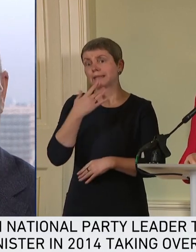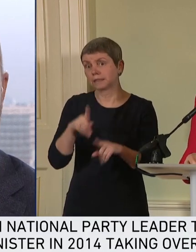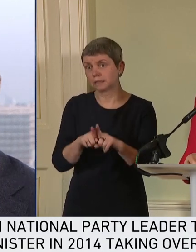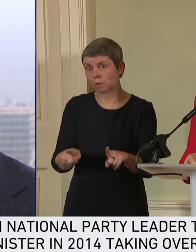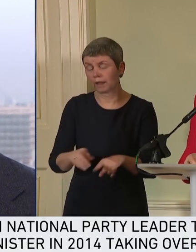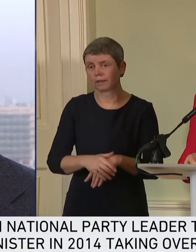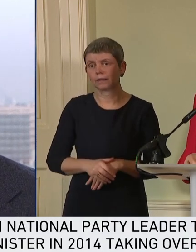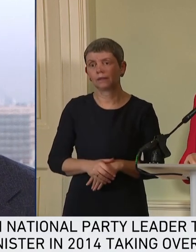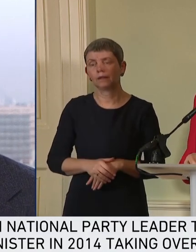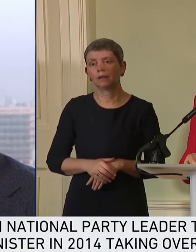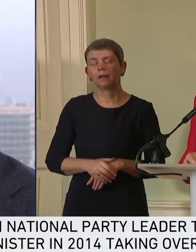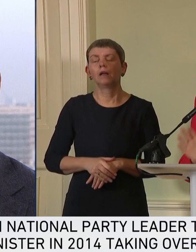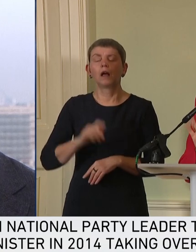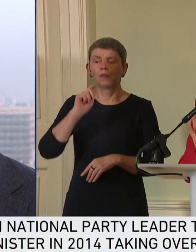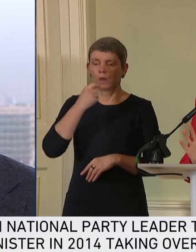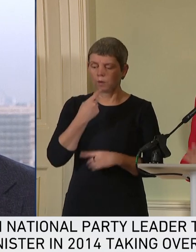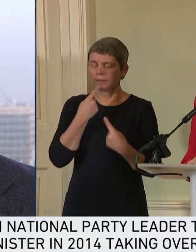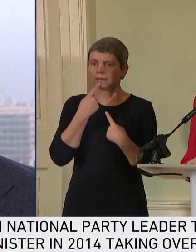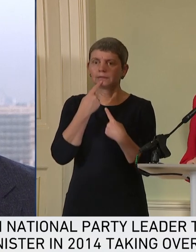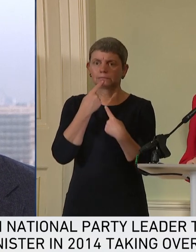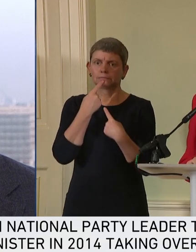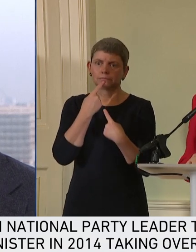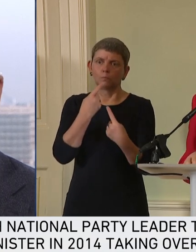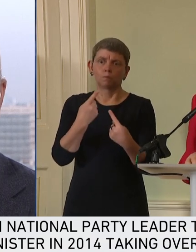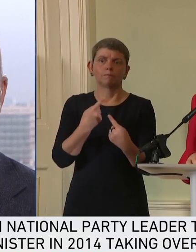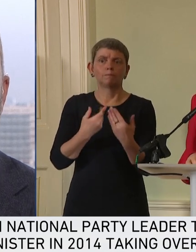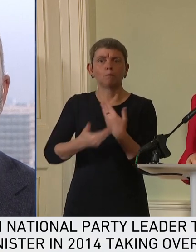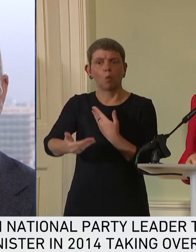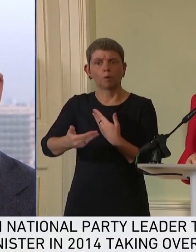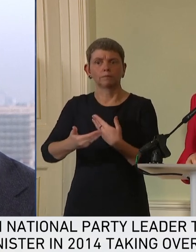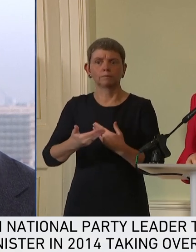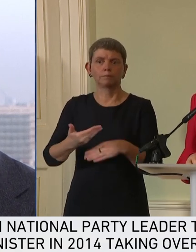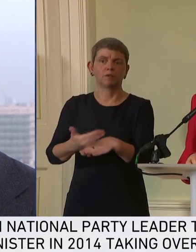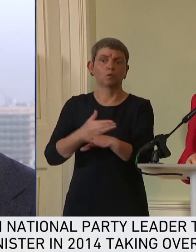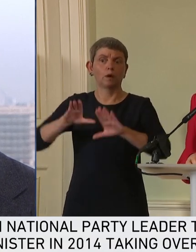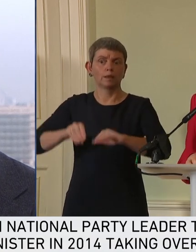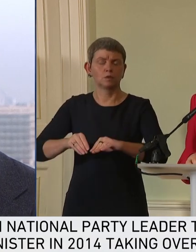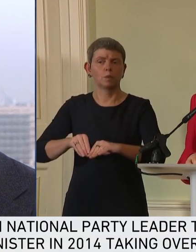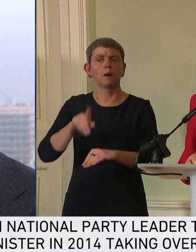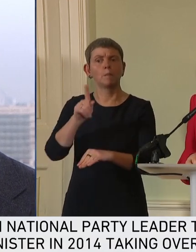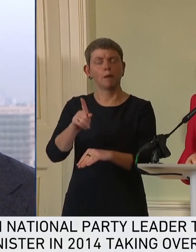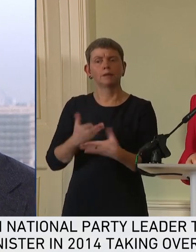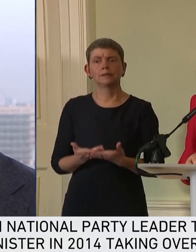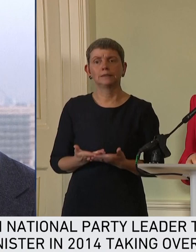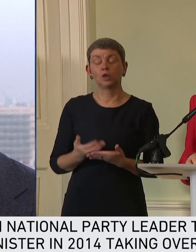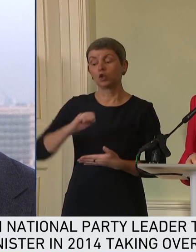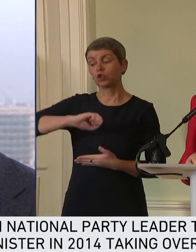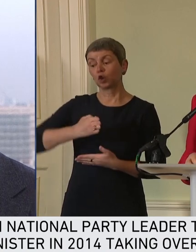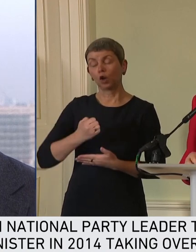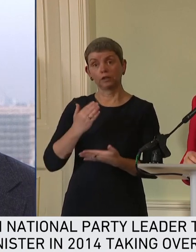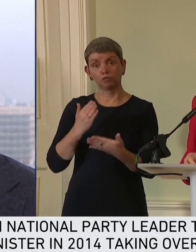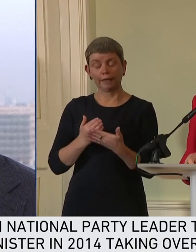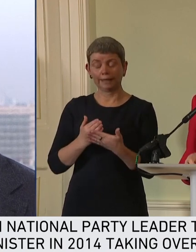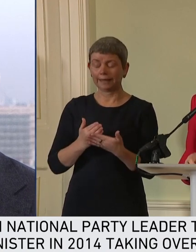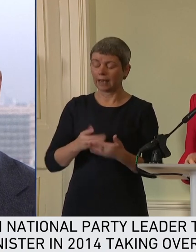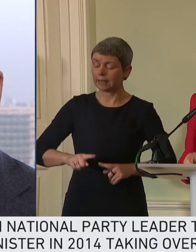her. She said she wasn't expecting violins for this, but there's only so long, she said, that you can give everything to a job. It takes its toll,